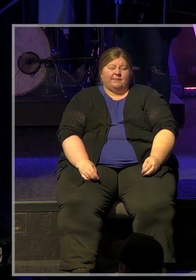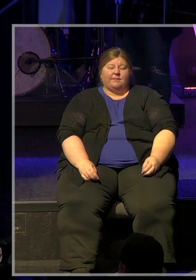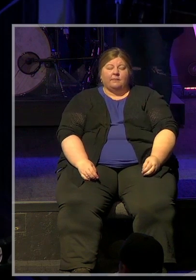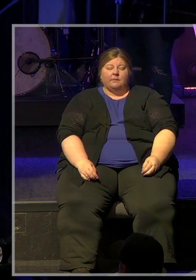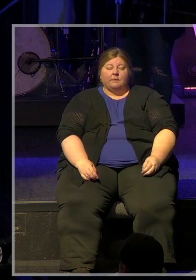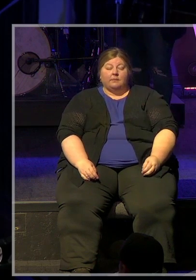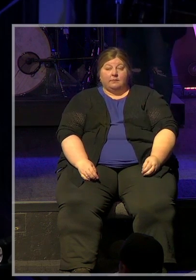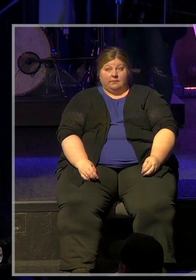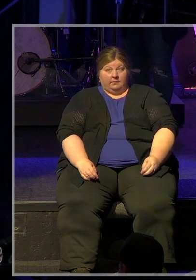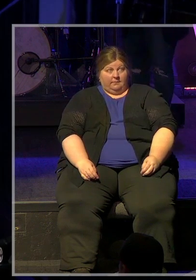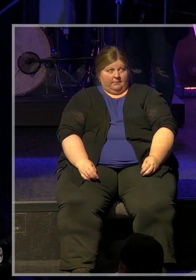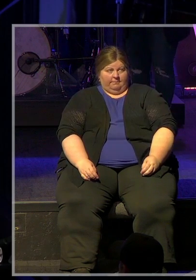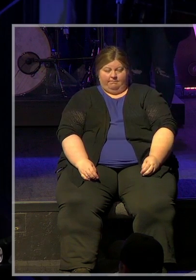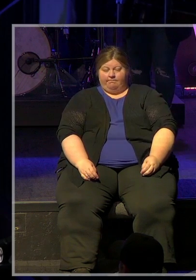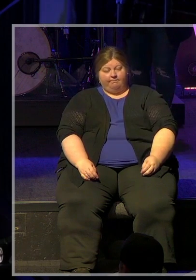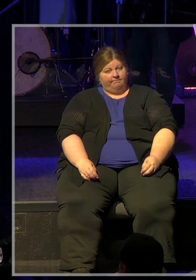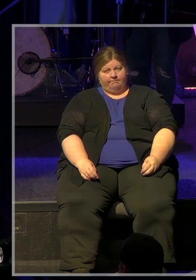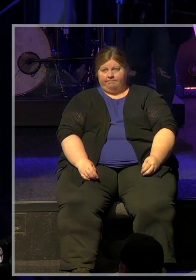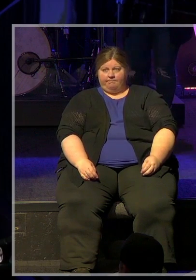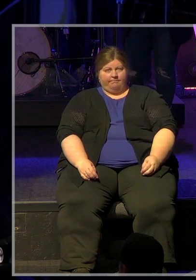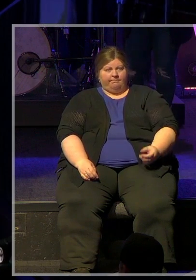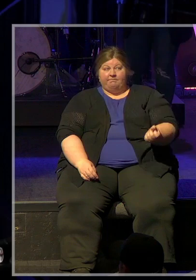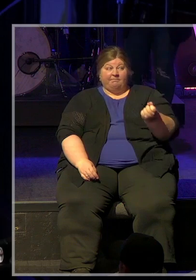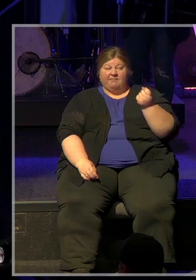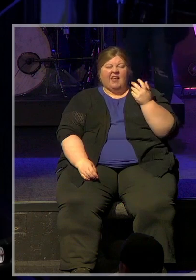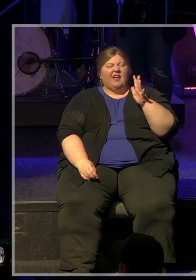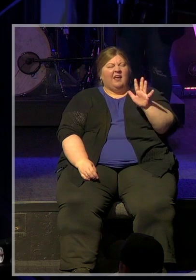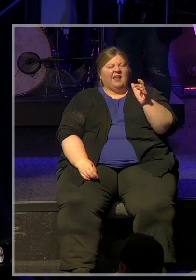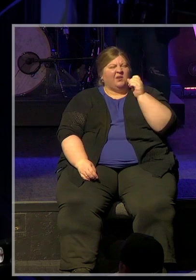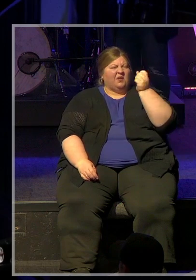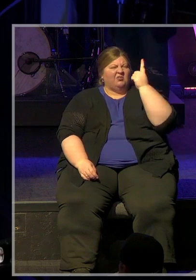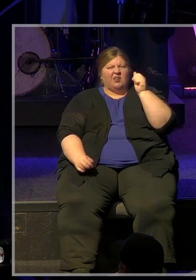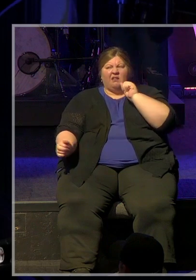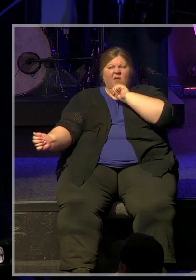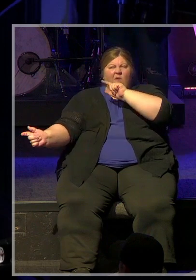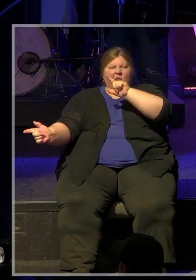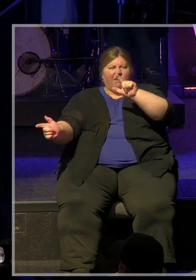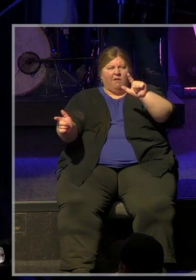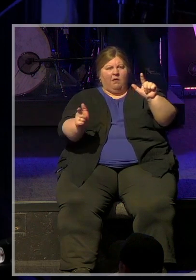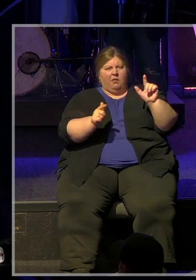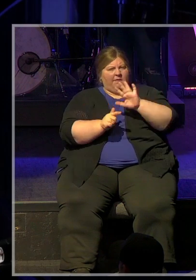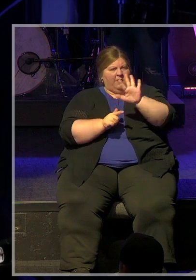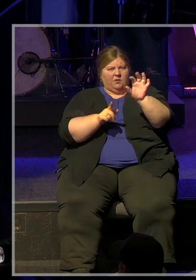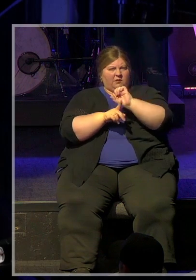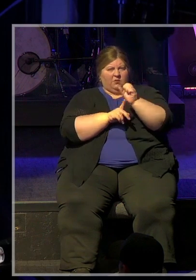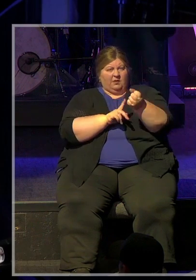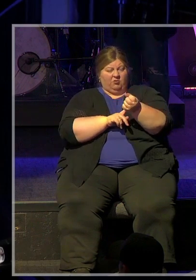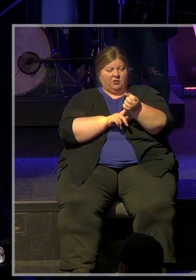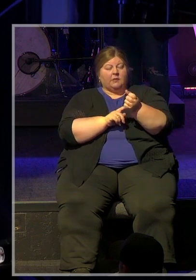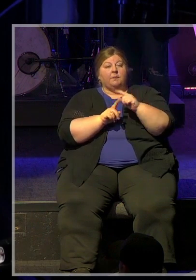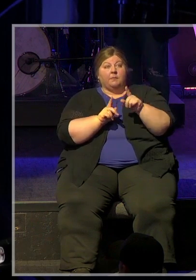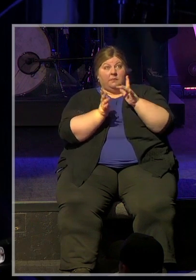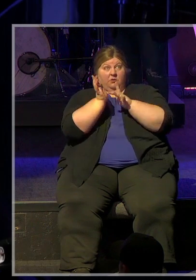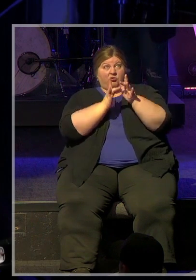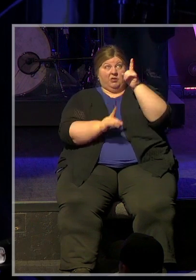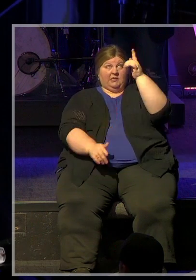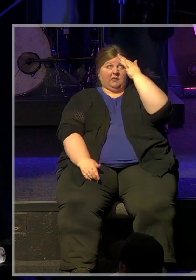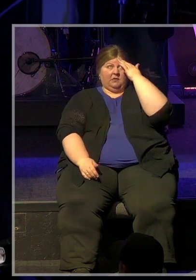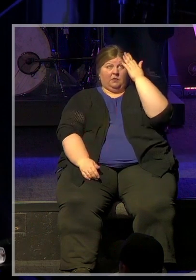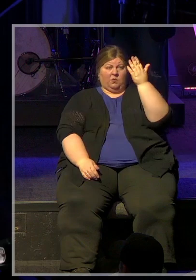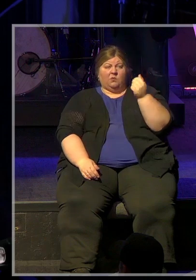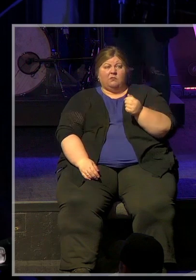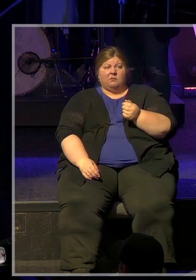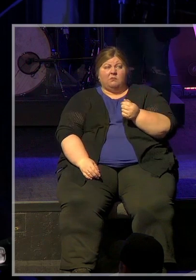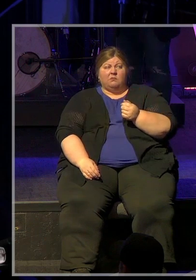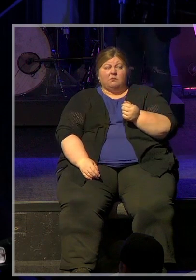I don't understand each and every one of your marriages, but Jesus does. And